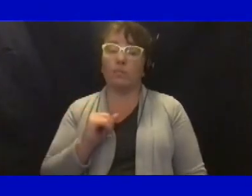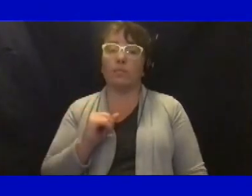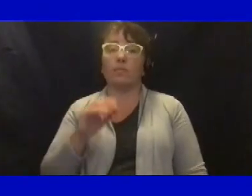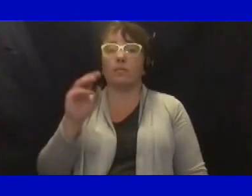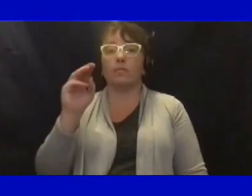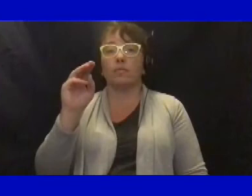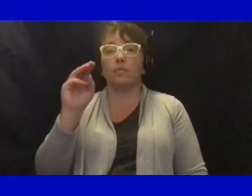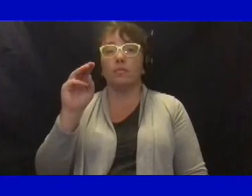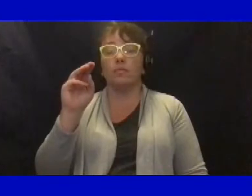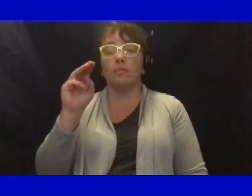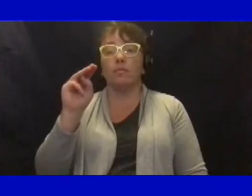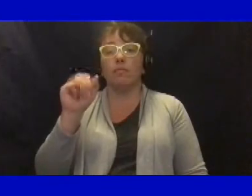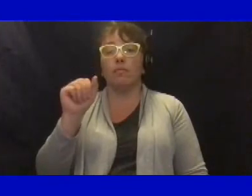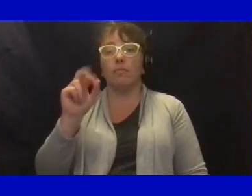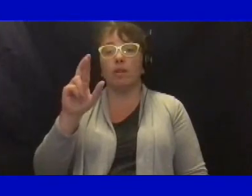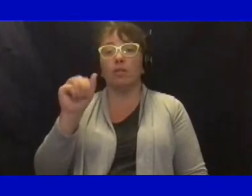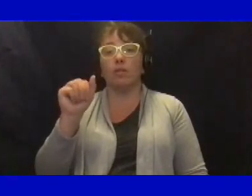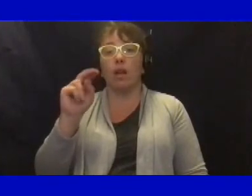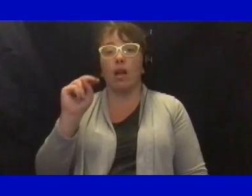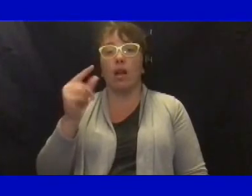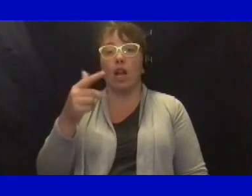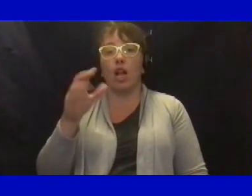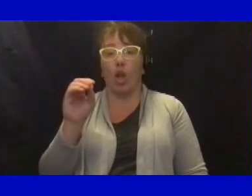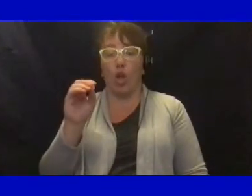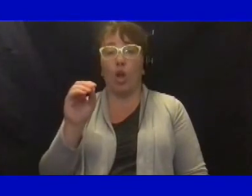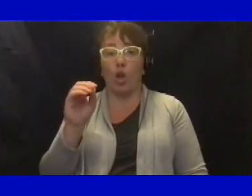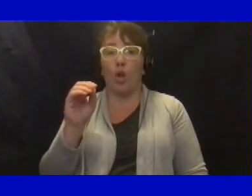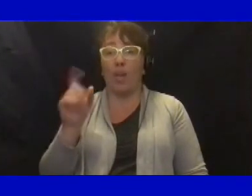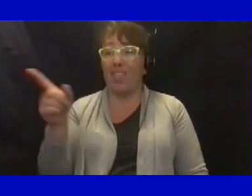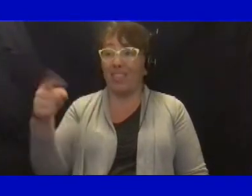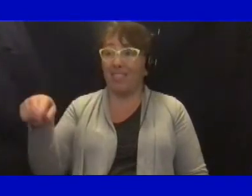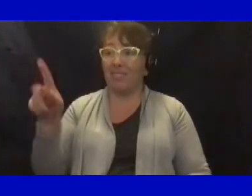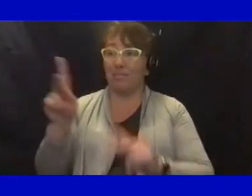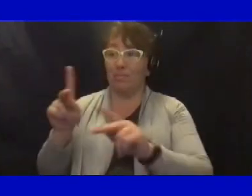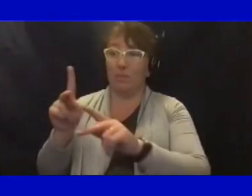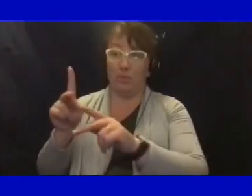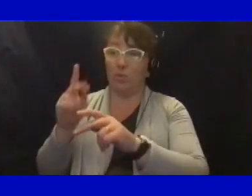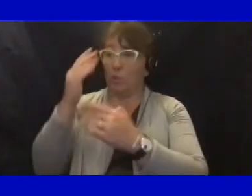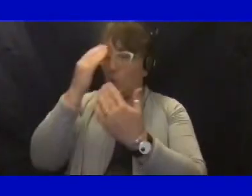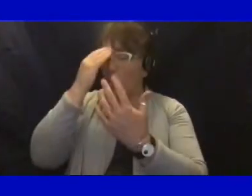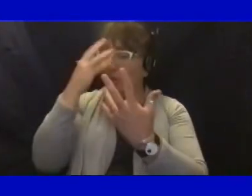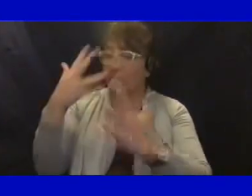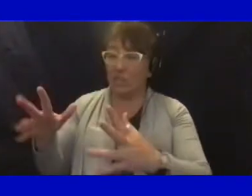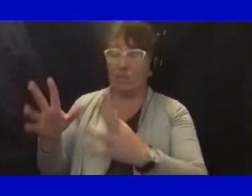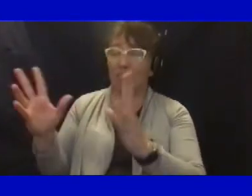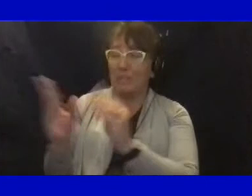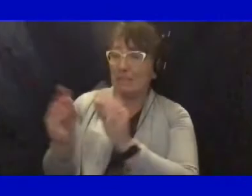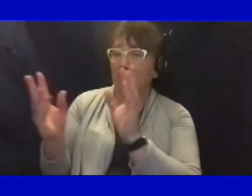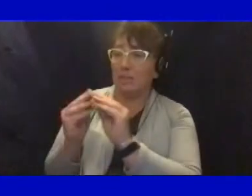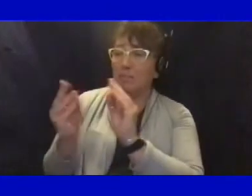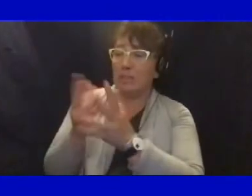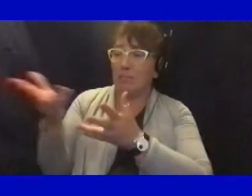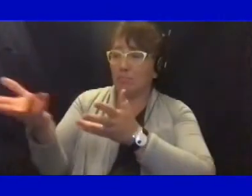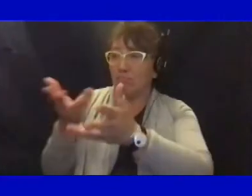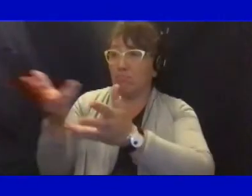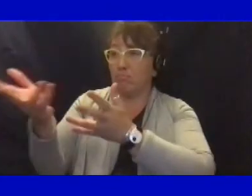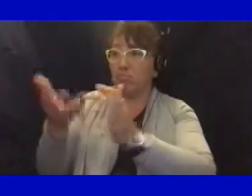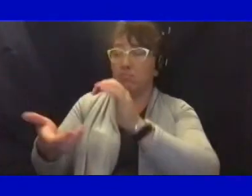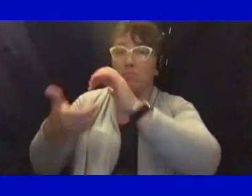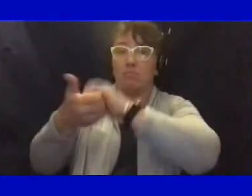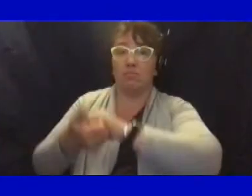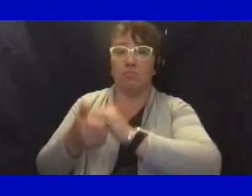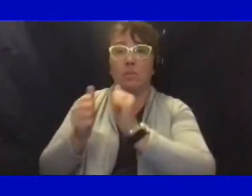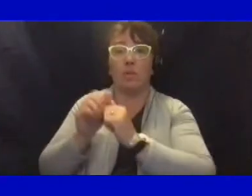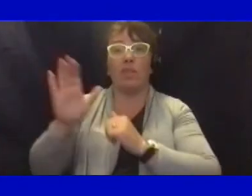and Floyd Velasquez, they're on top of it. We've been in meetings with the mobile, with their unified command